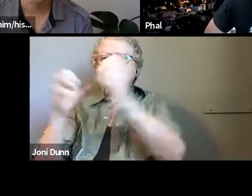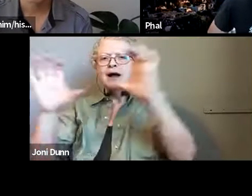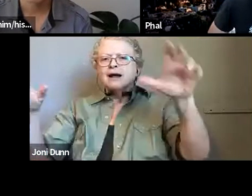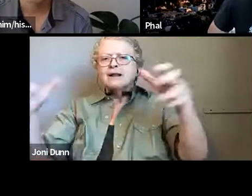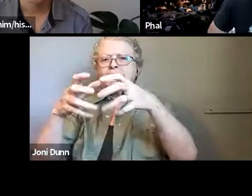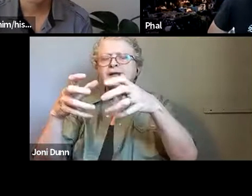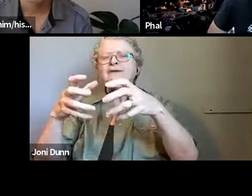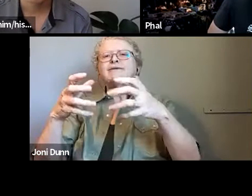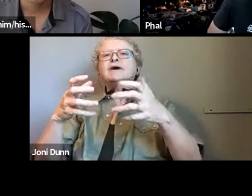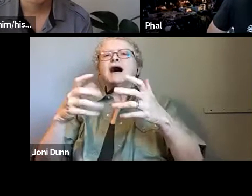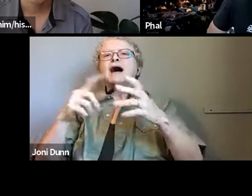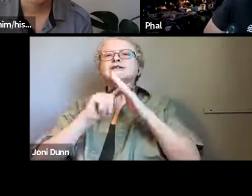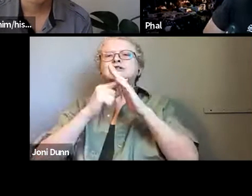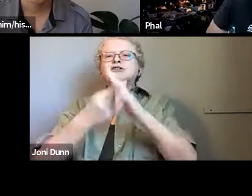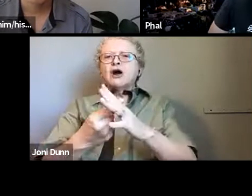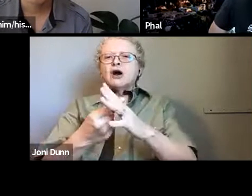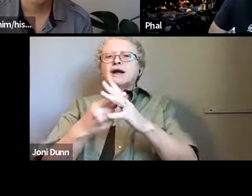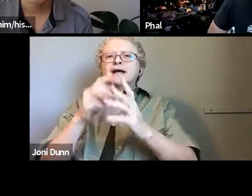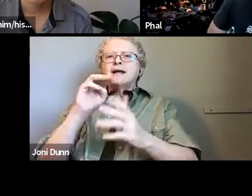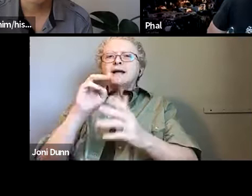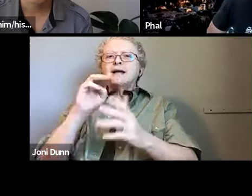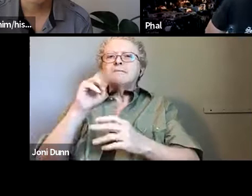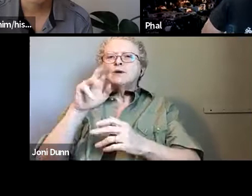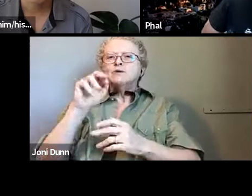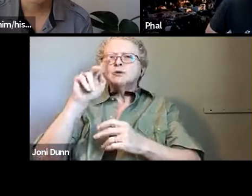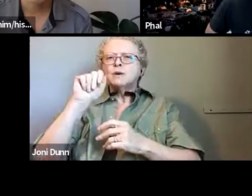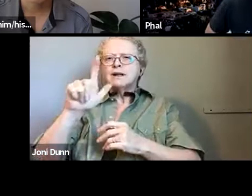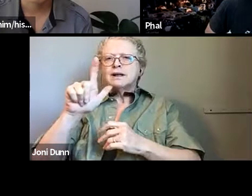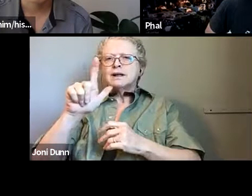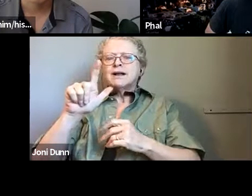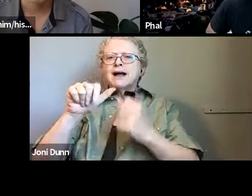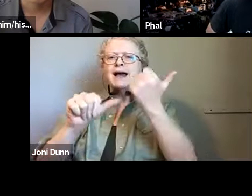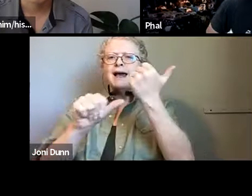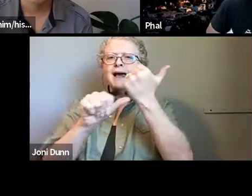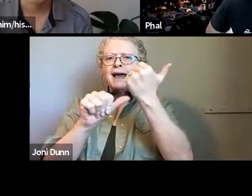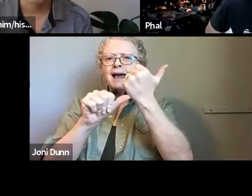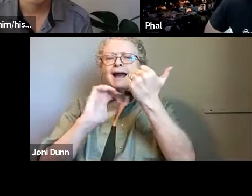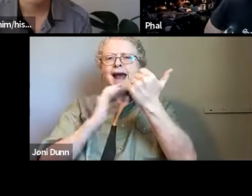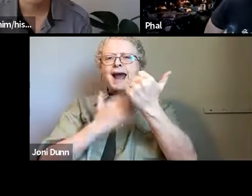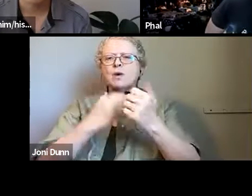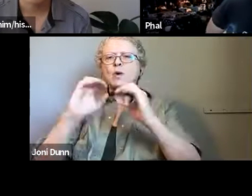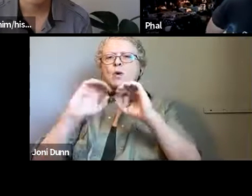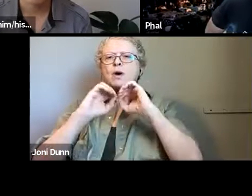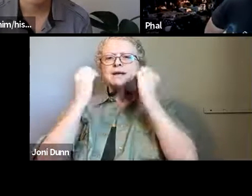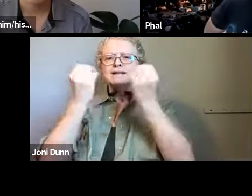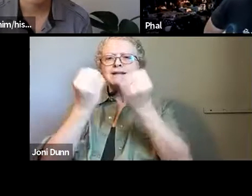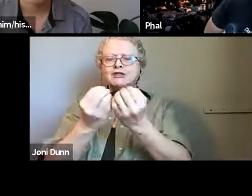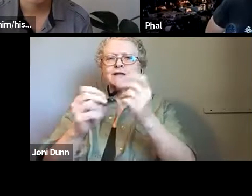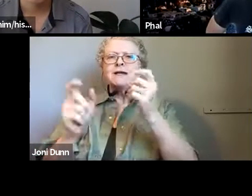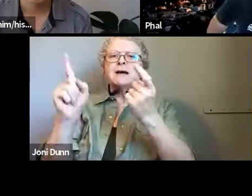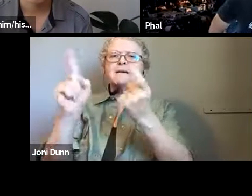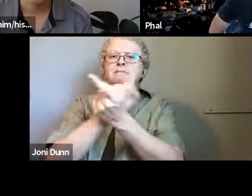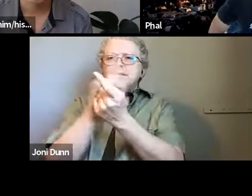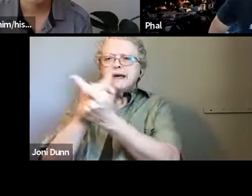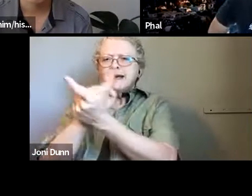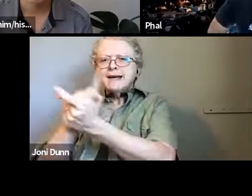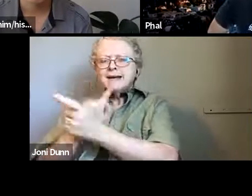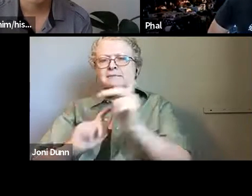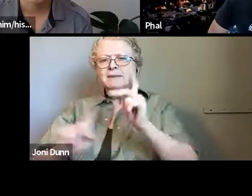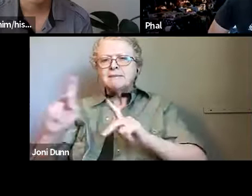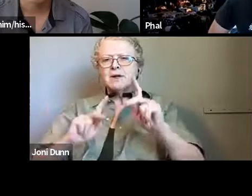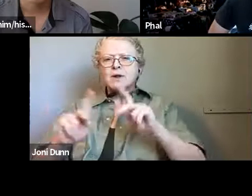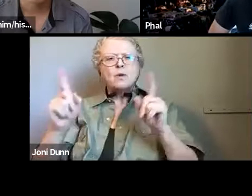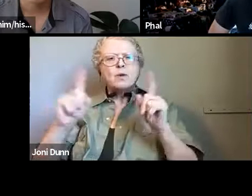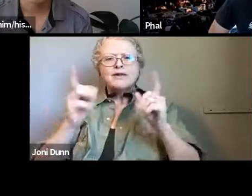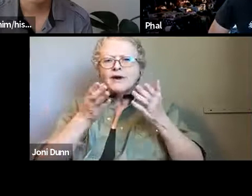aid, my organization supported it again, because we knew that the work is about meeting people where they were at. So me and my good friend